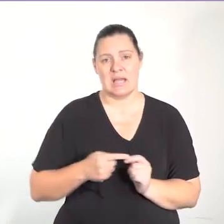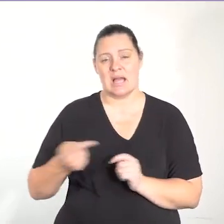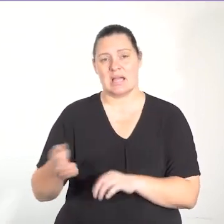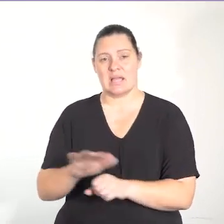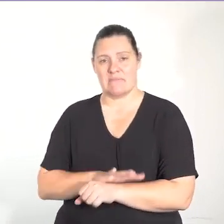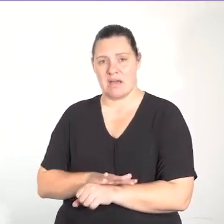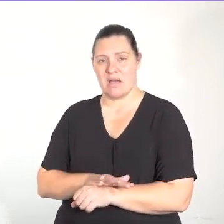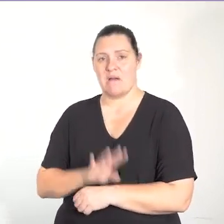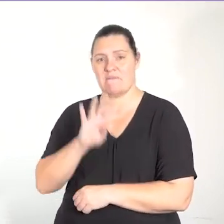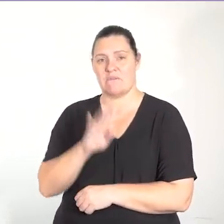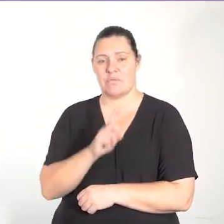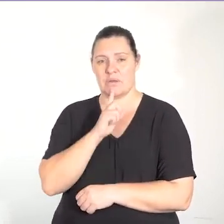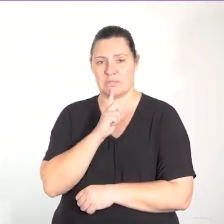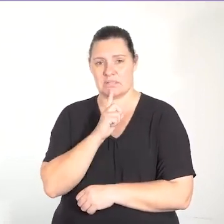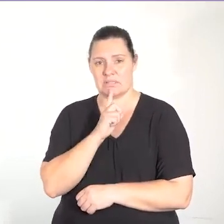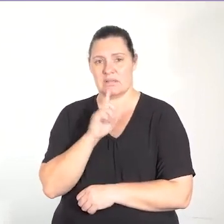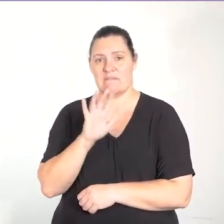the distance covered was